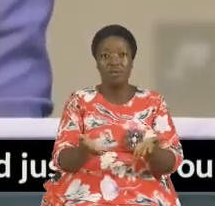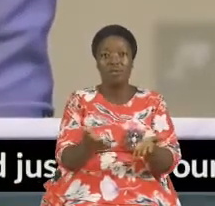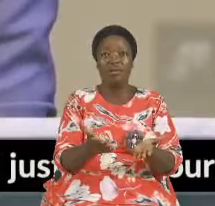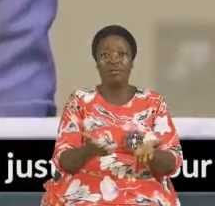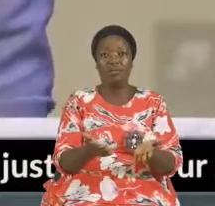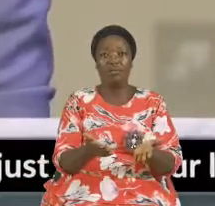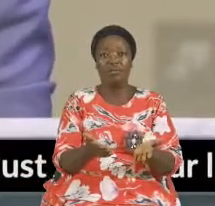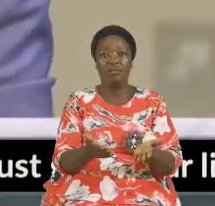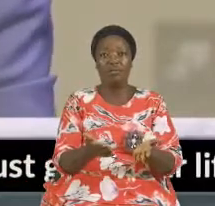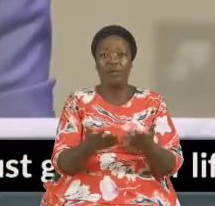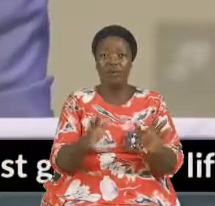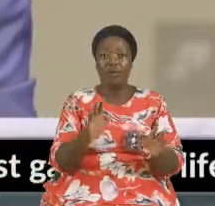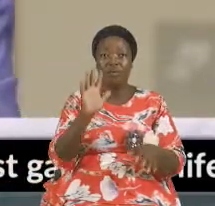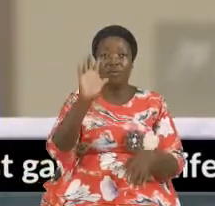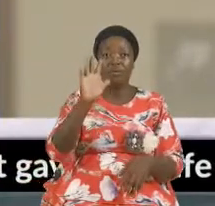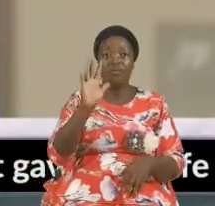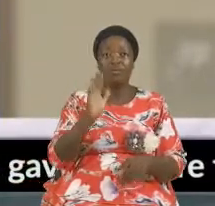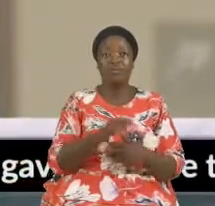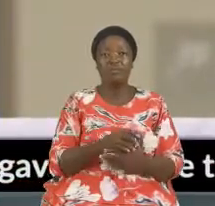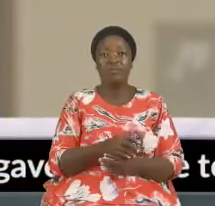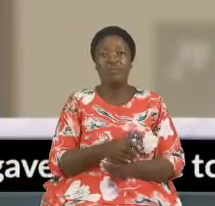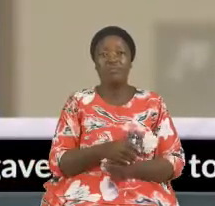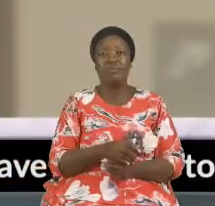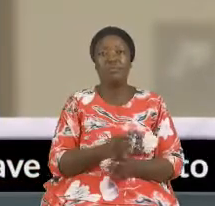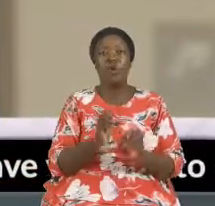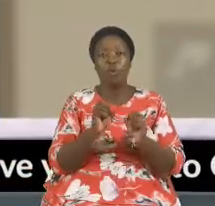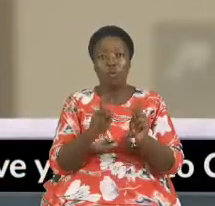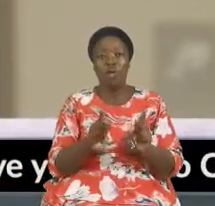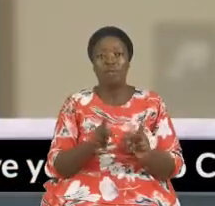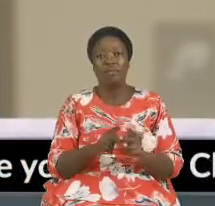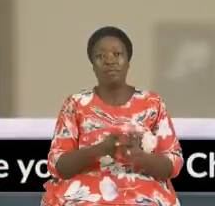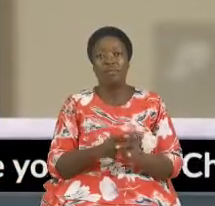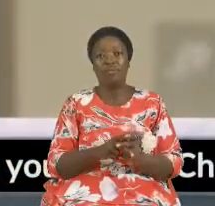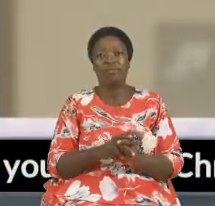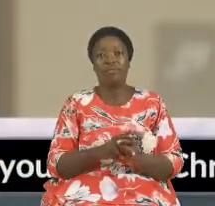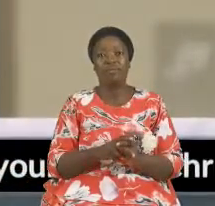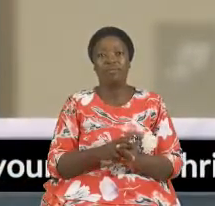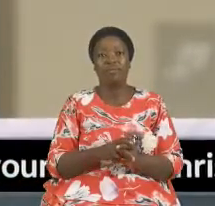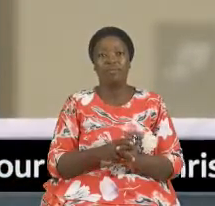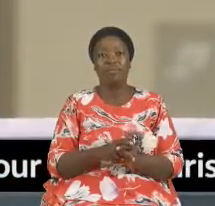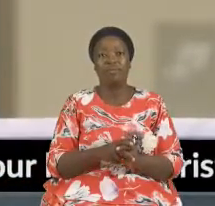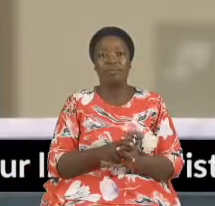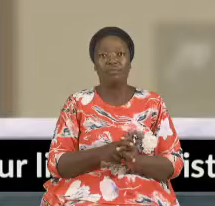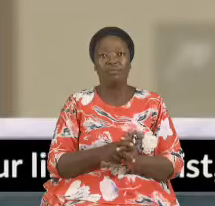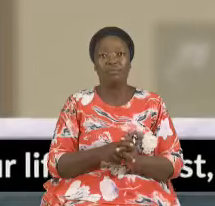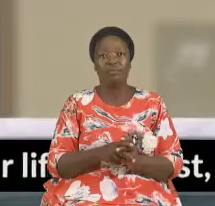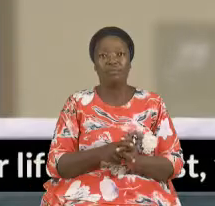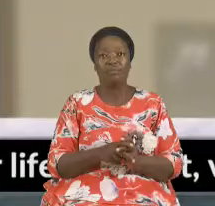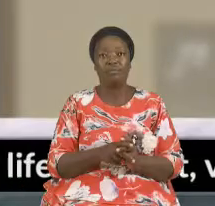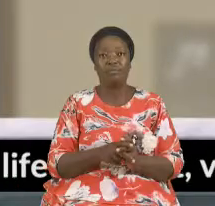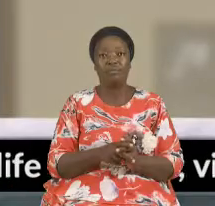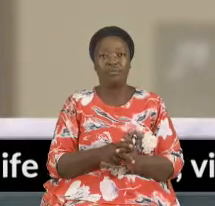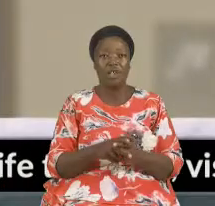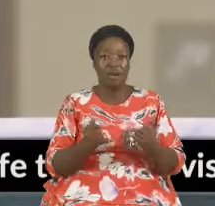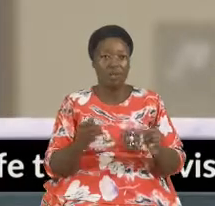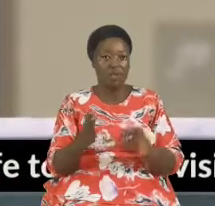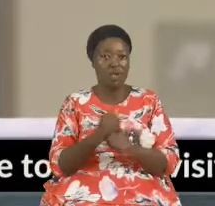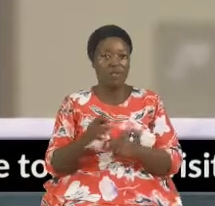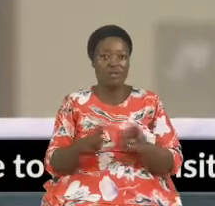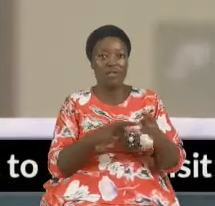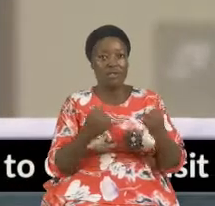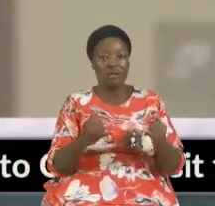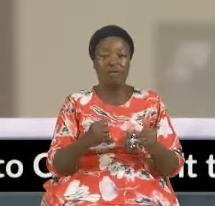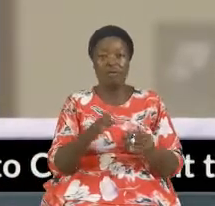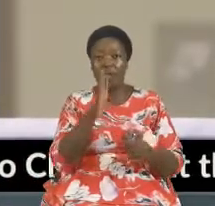Okay, God bless you. Before me, if you are finished, can you wave your hand? Okay.